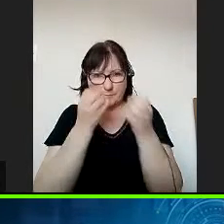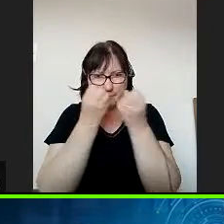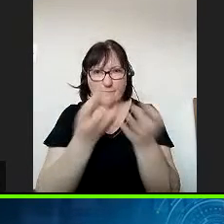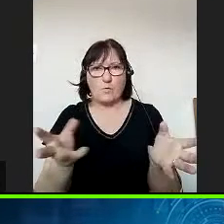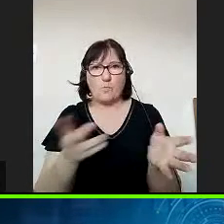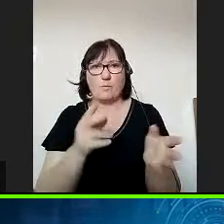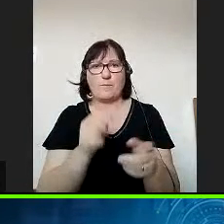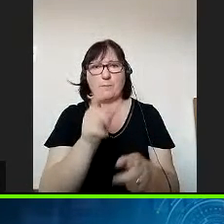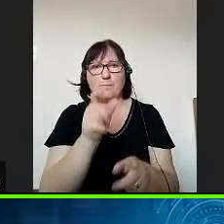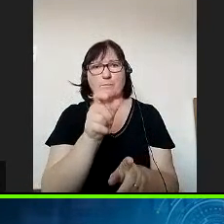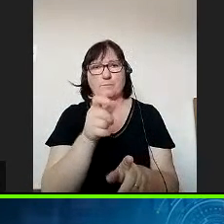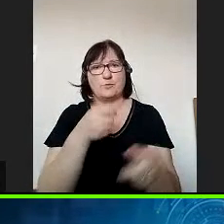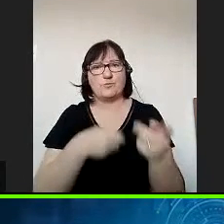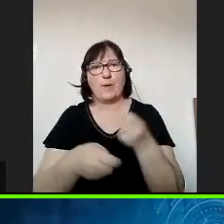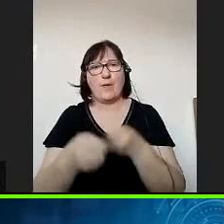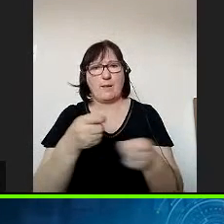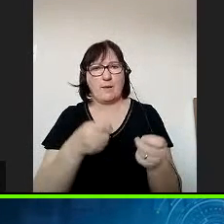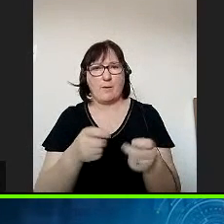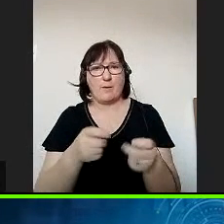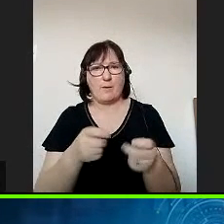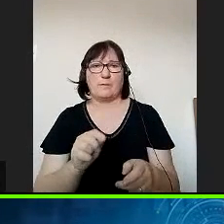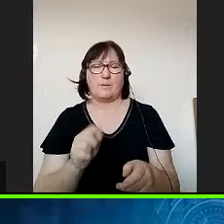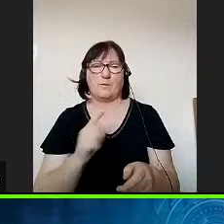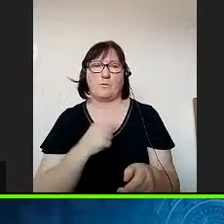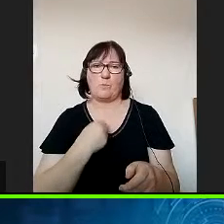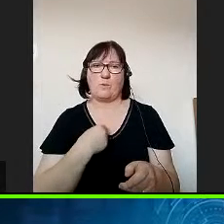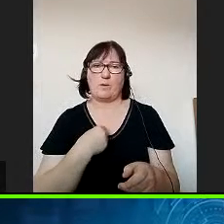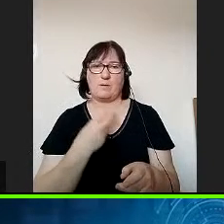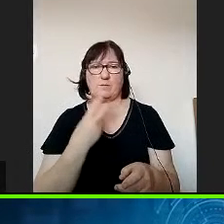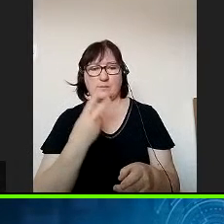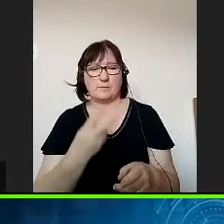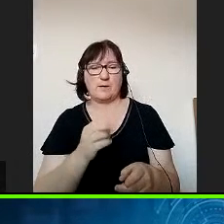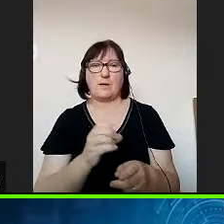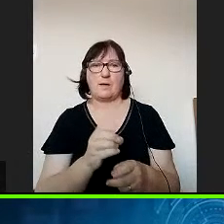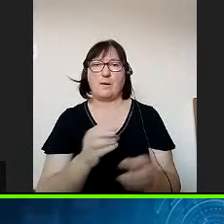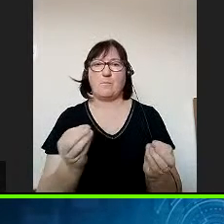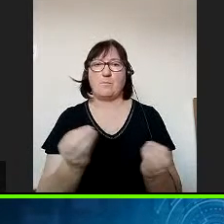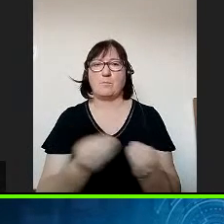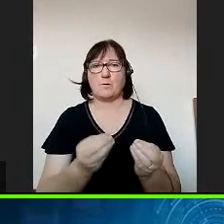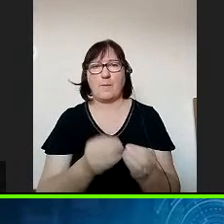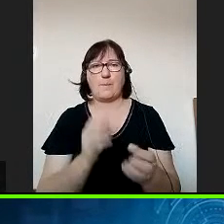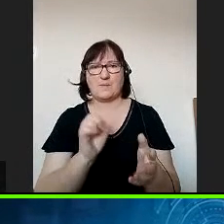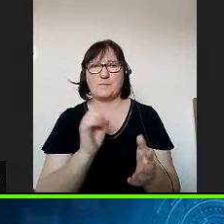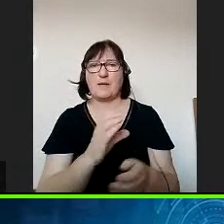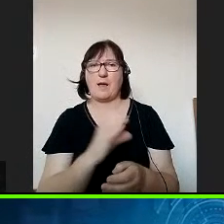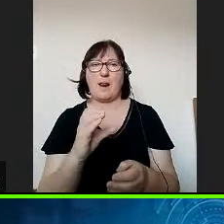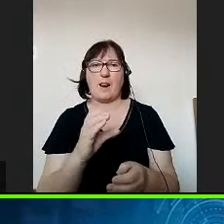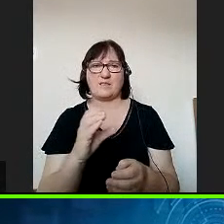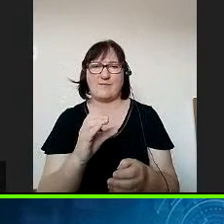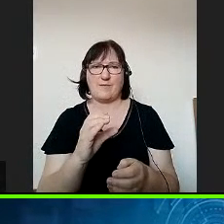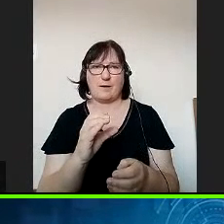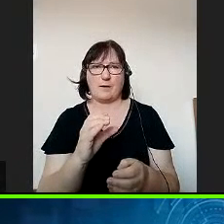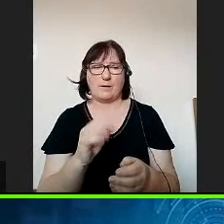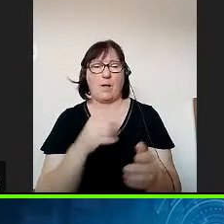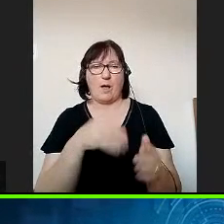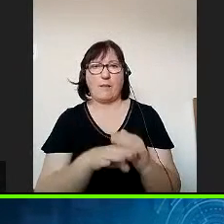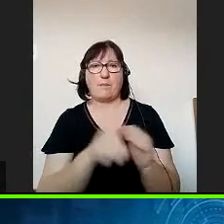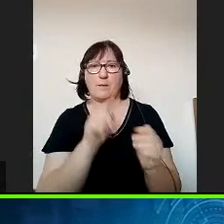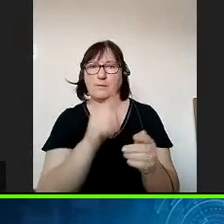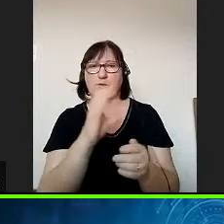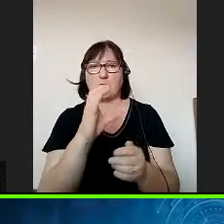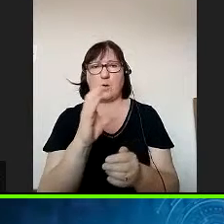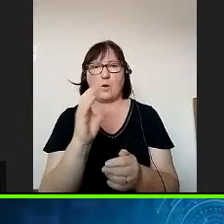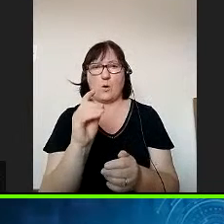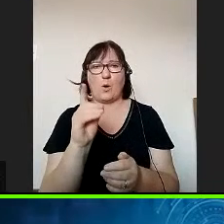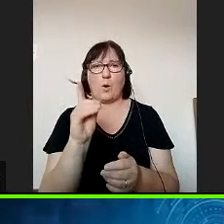we find that the product should be classified under this code for the following reason. So I'm